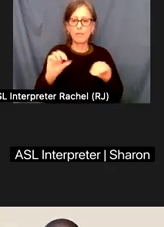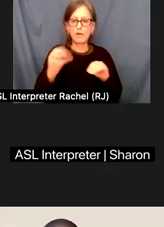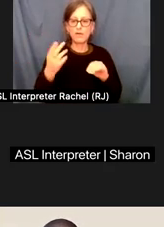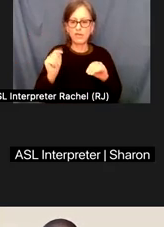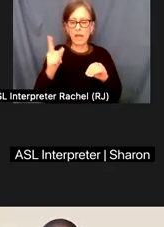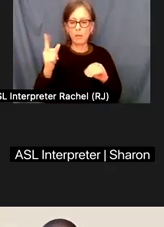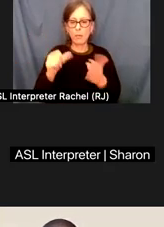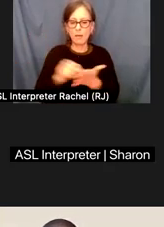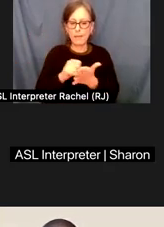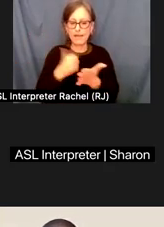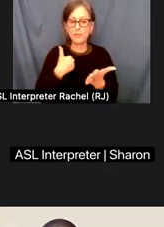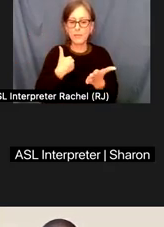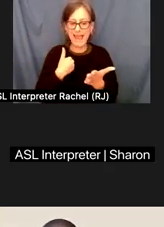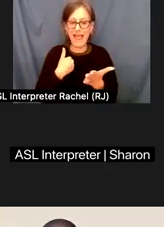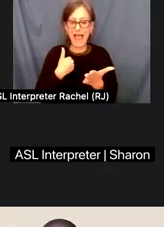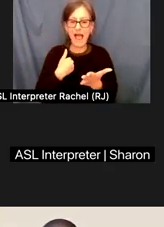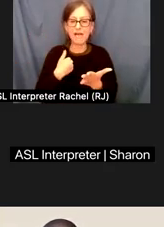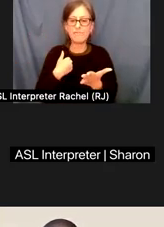page we do have at